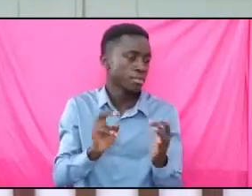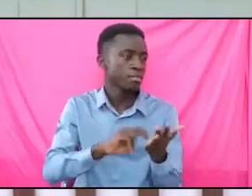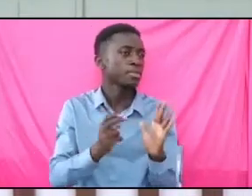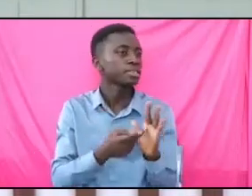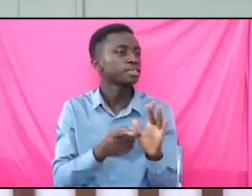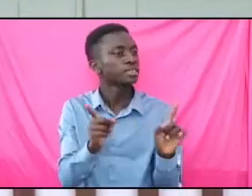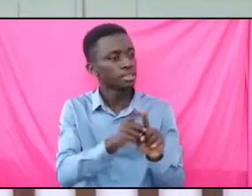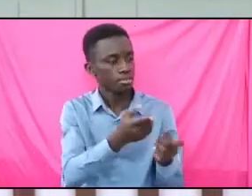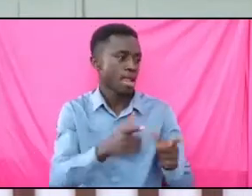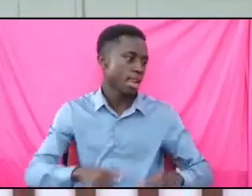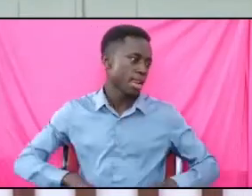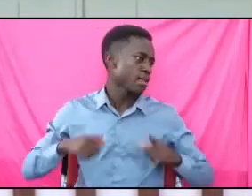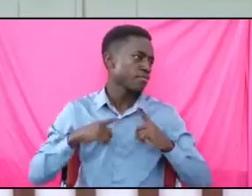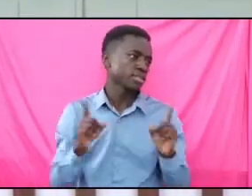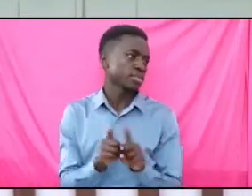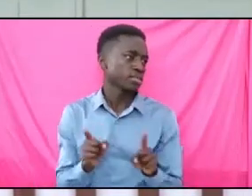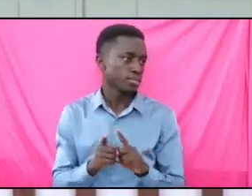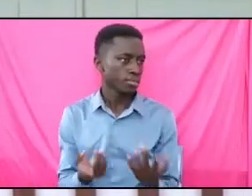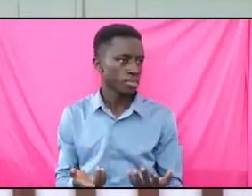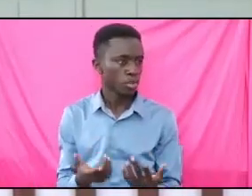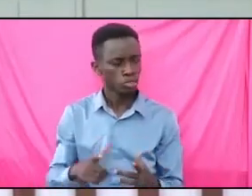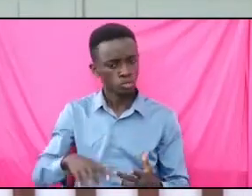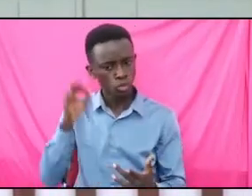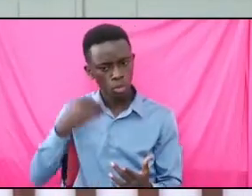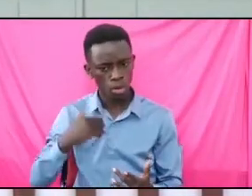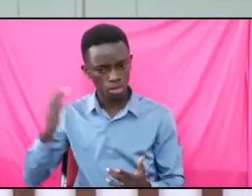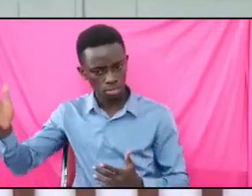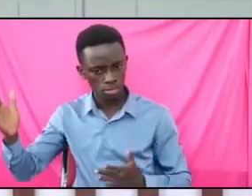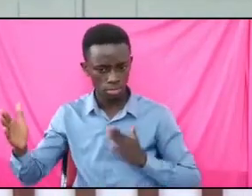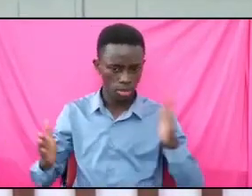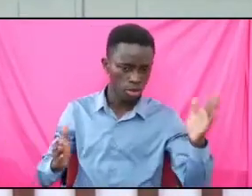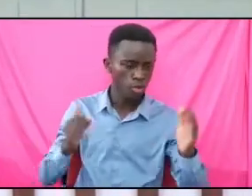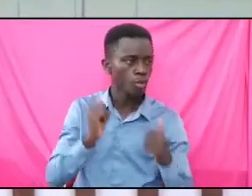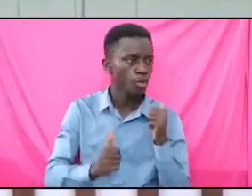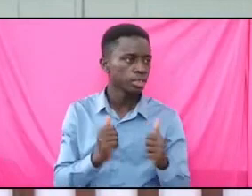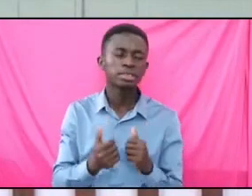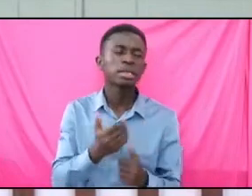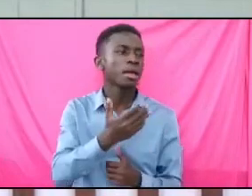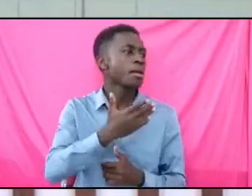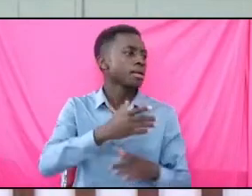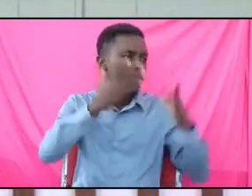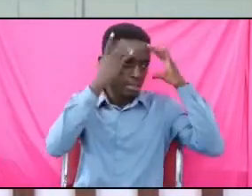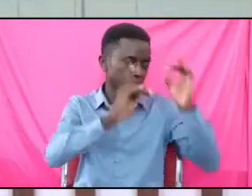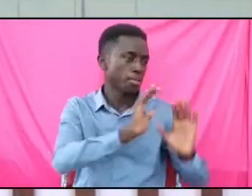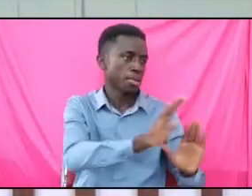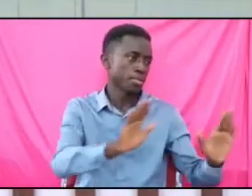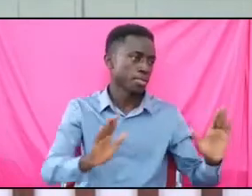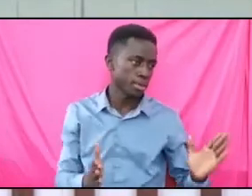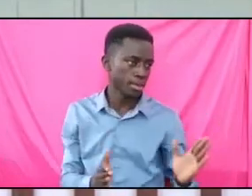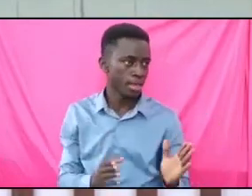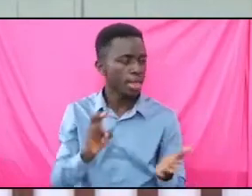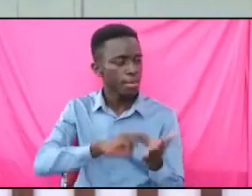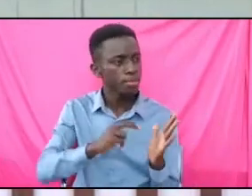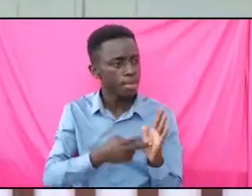Choices connect us to the place of desired intention. It touches on our values, it touches on our beliefs.